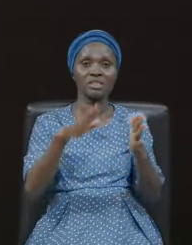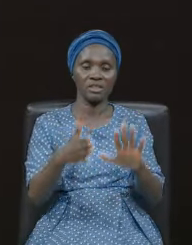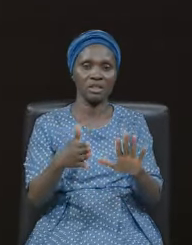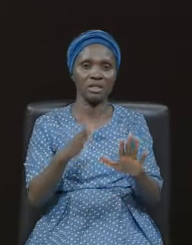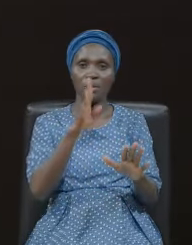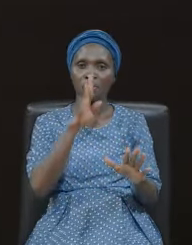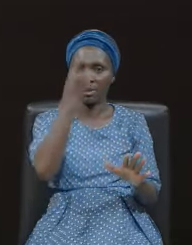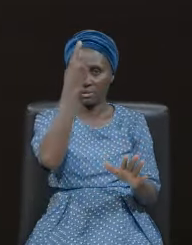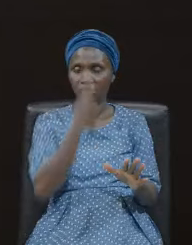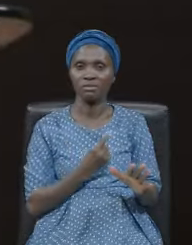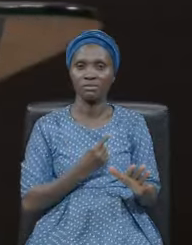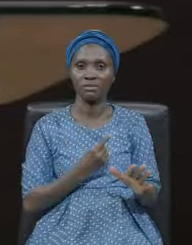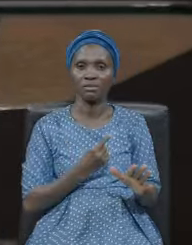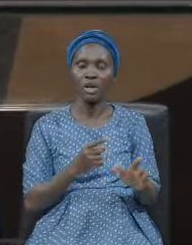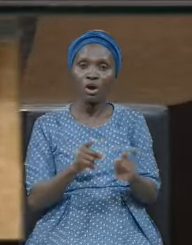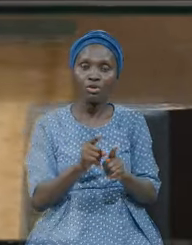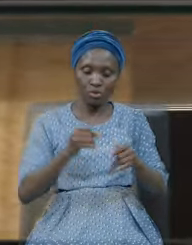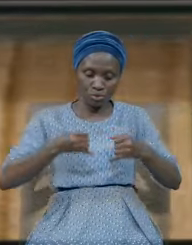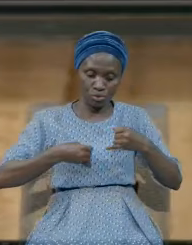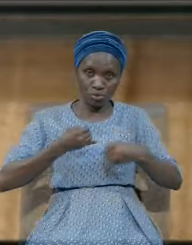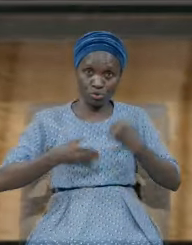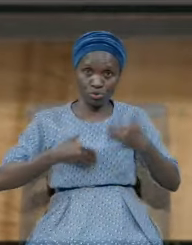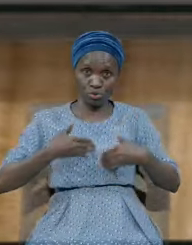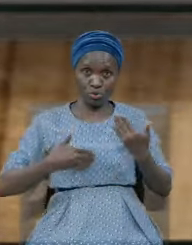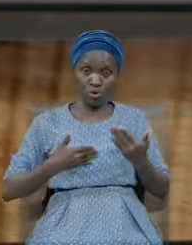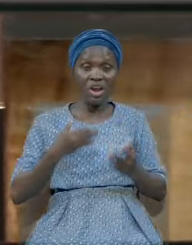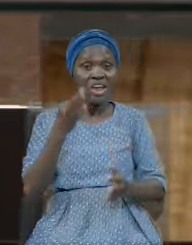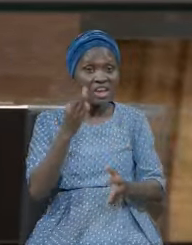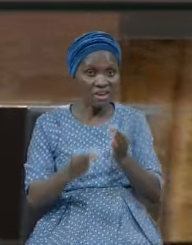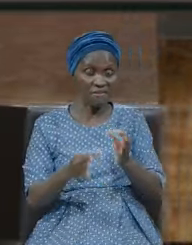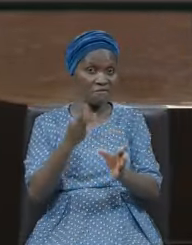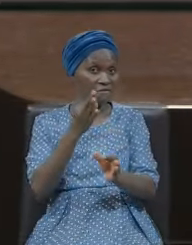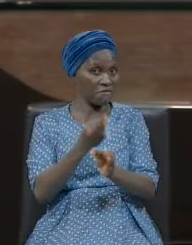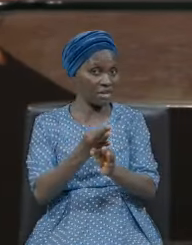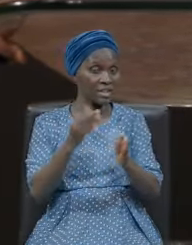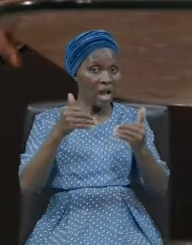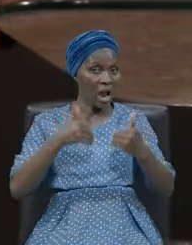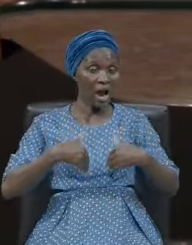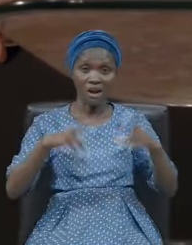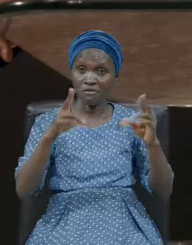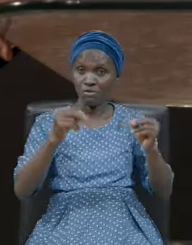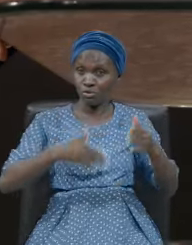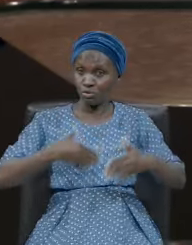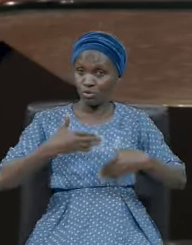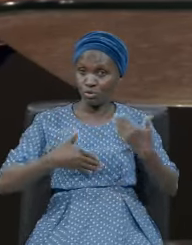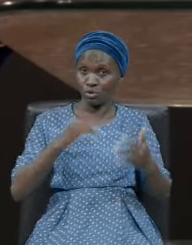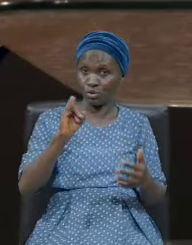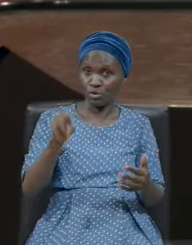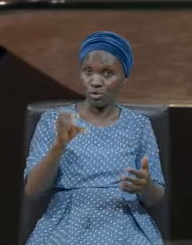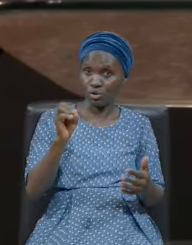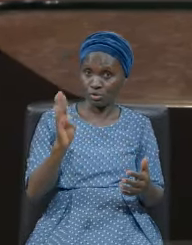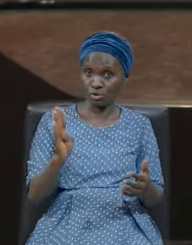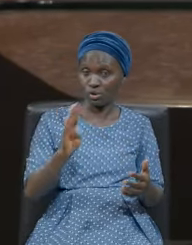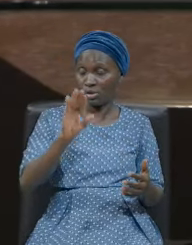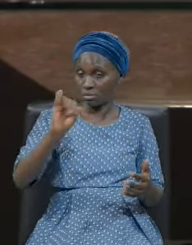Joy, even so faith. If it has no joy, joy in service,